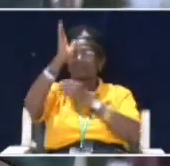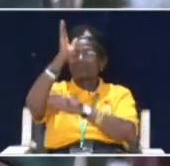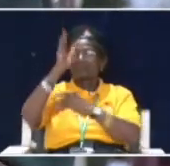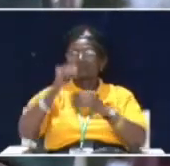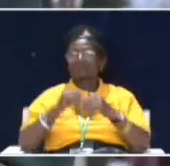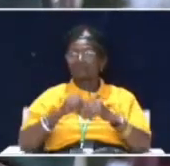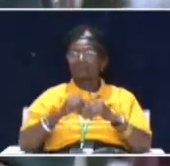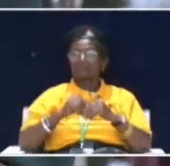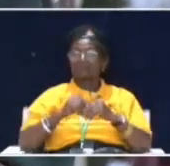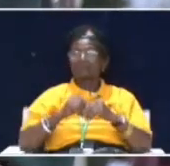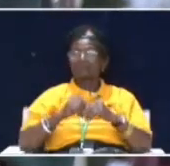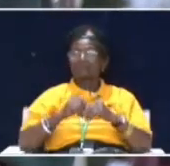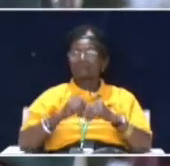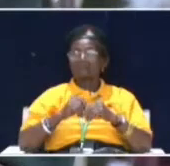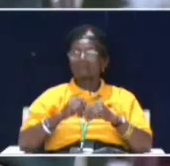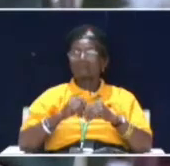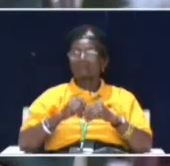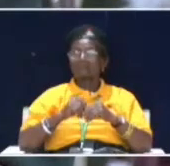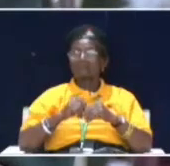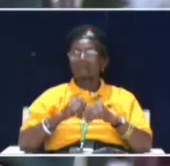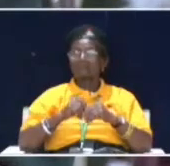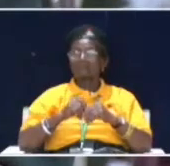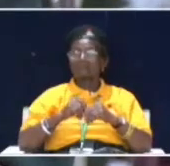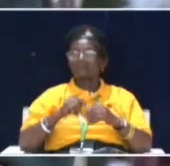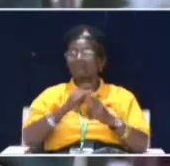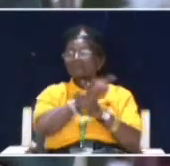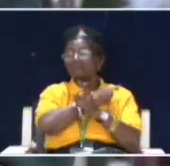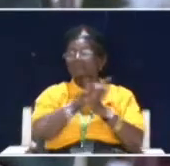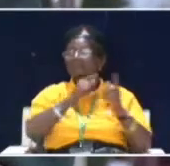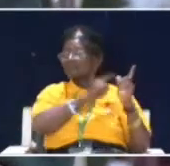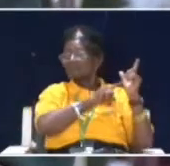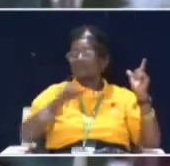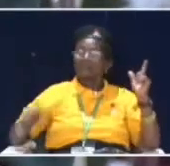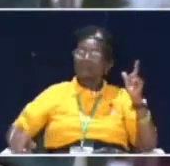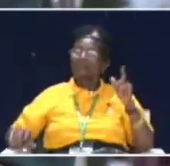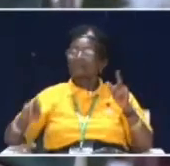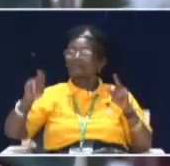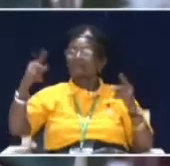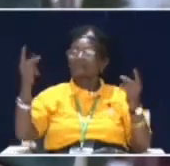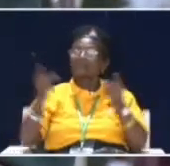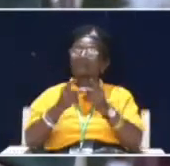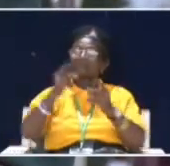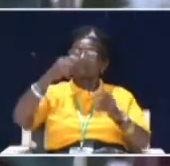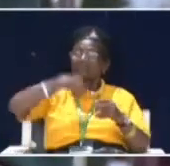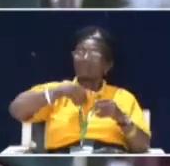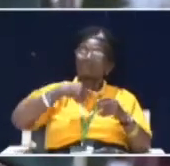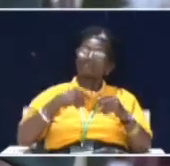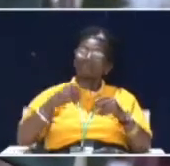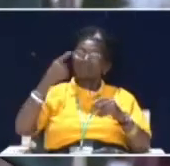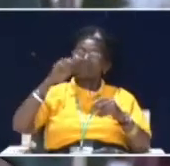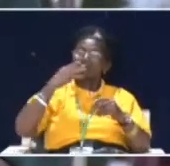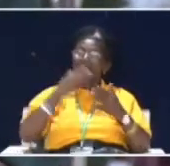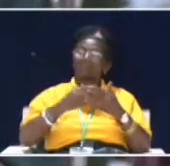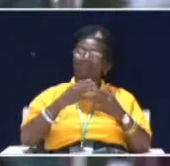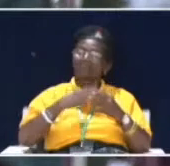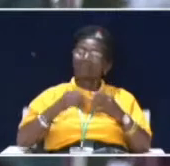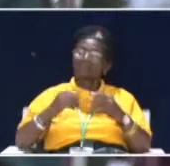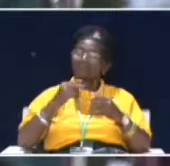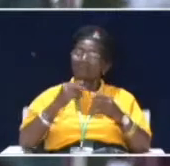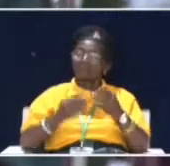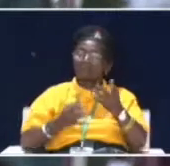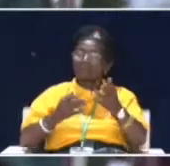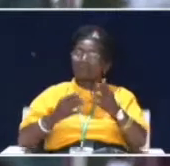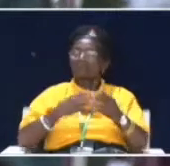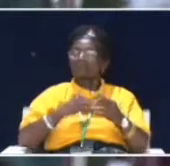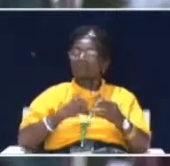pinu lati sin Olorun. Lord, reposition me. Oluwa, shi mi ni po pada. And watch and see. Ko si wa wo